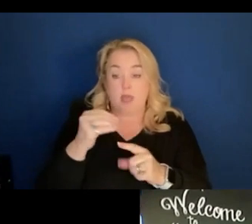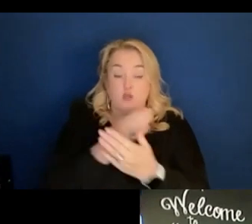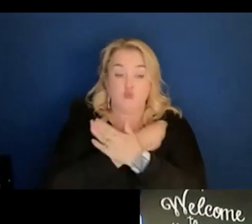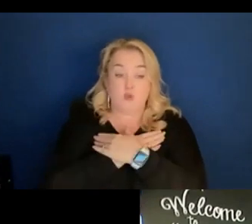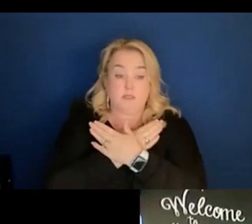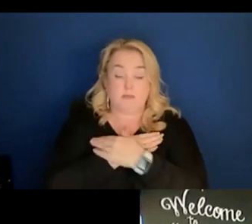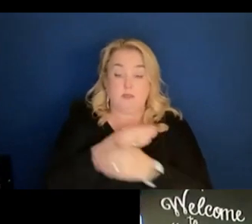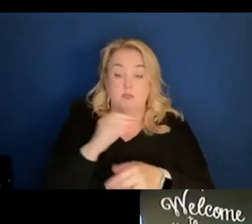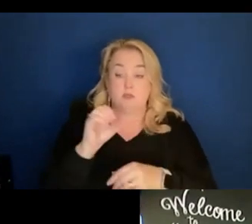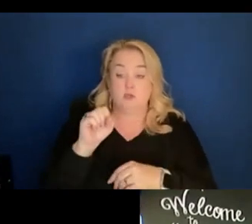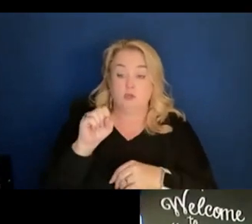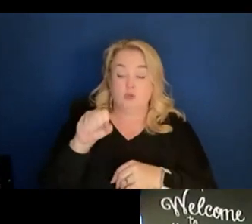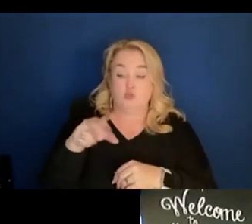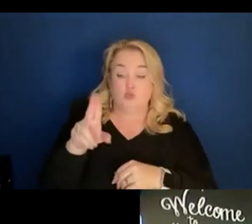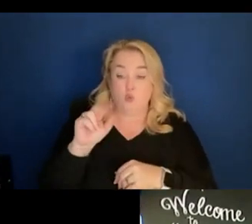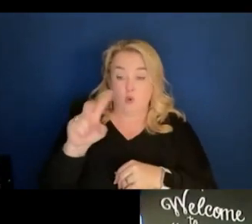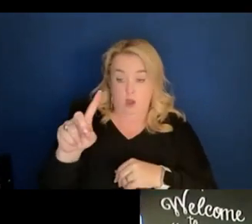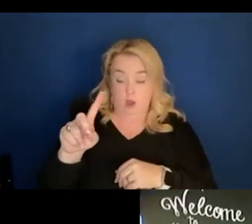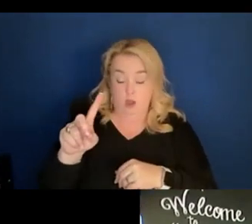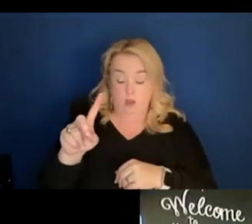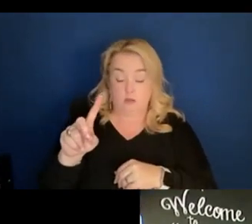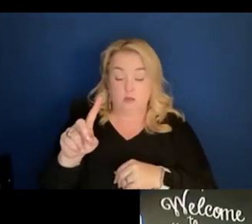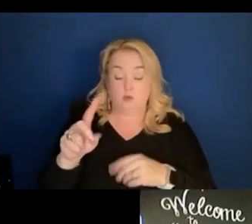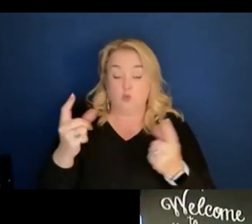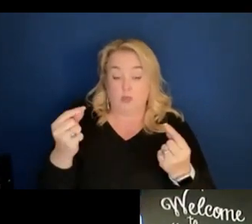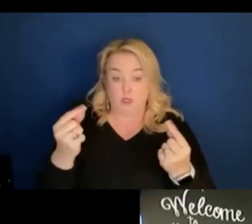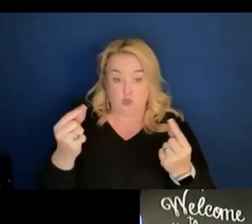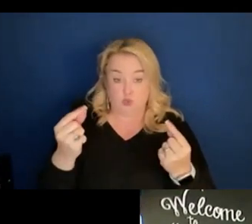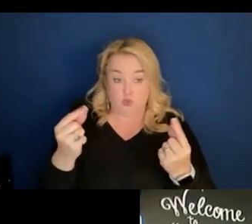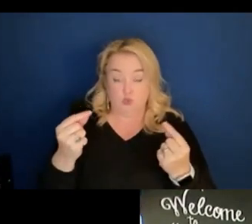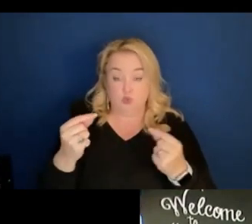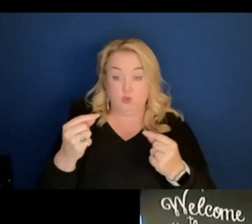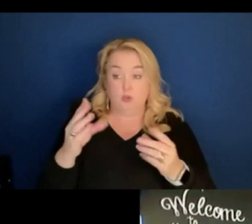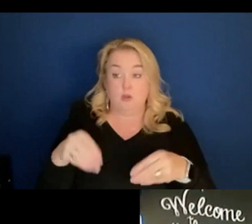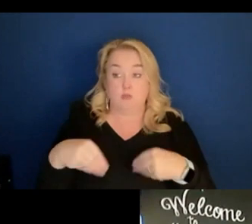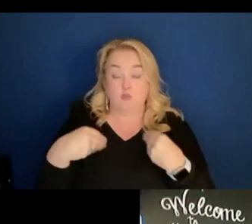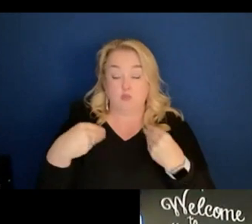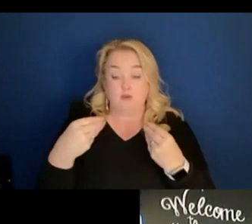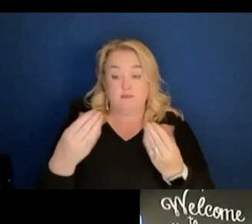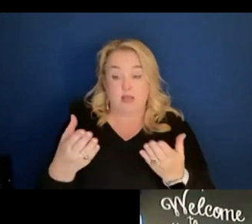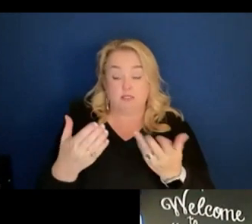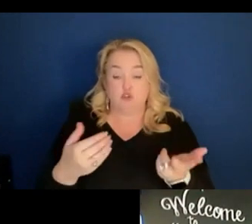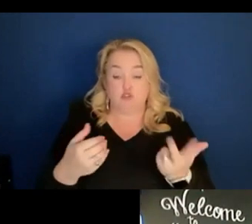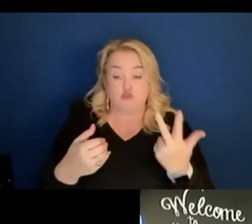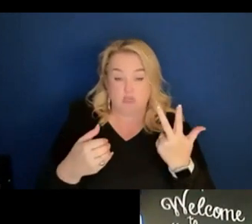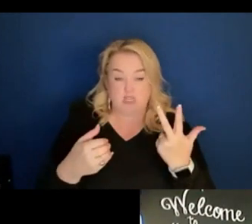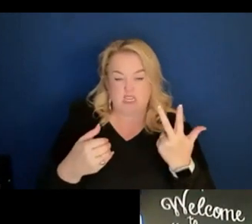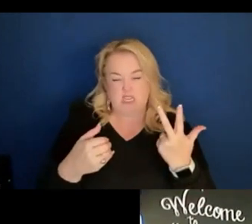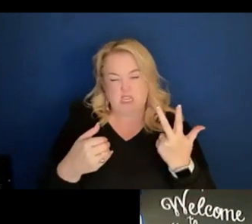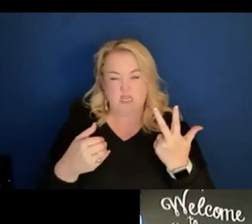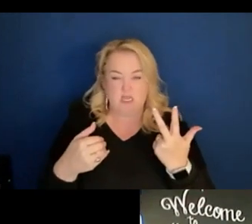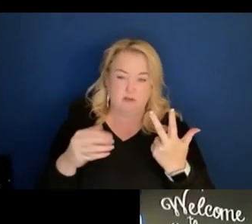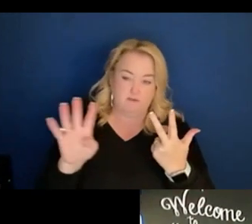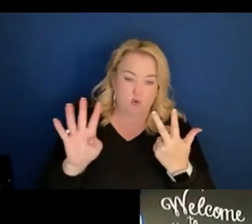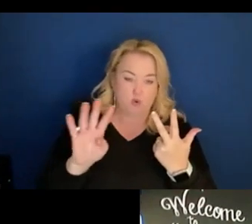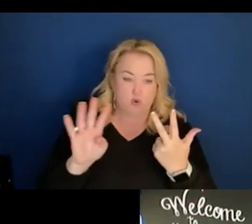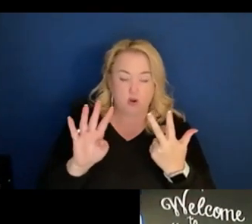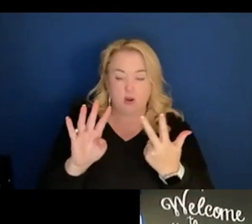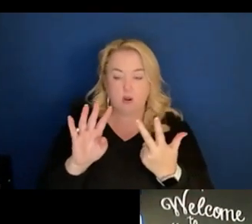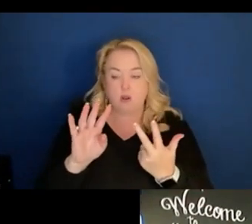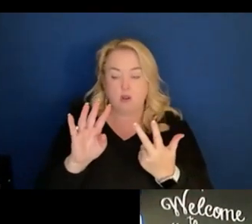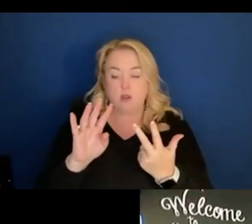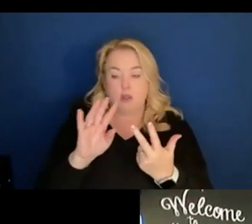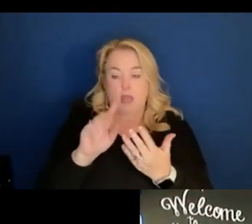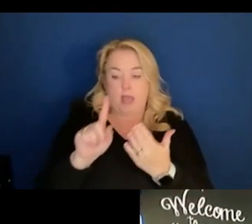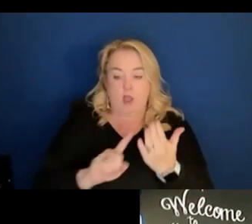Squad volunteers agree to do is to provide three to four regular hours